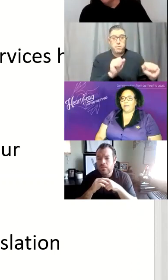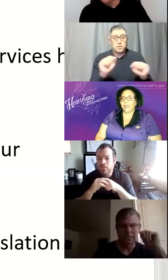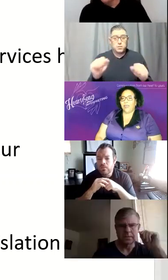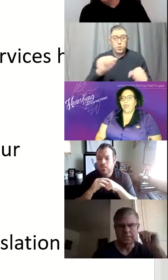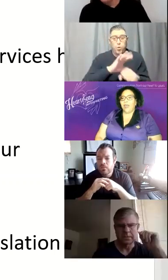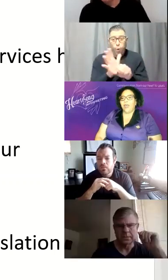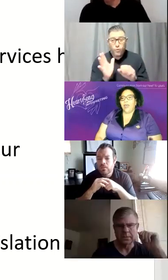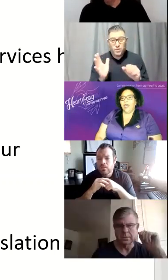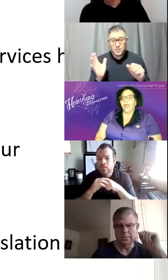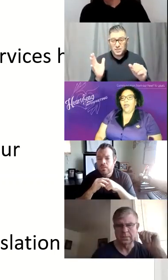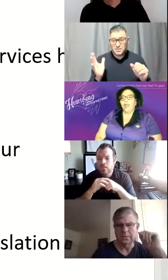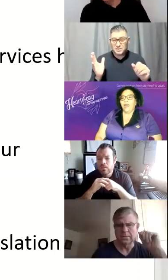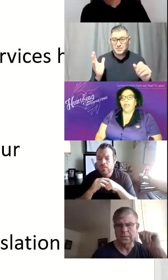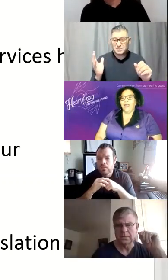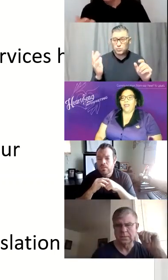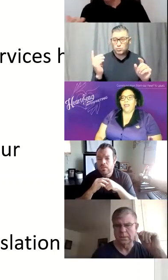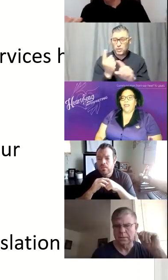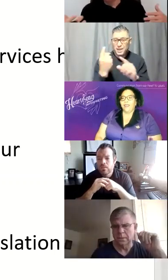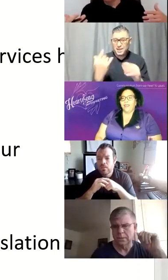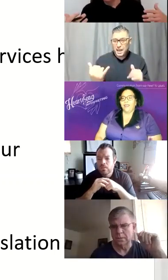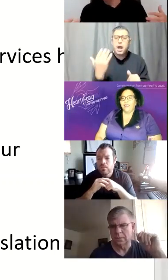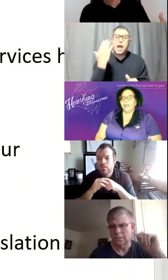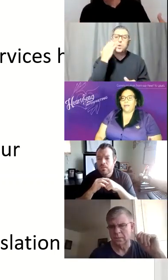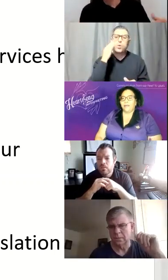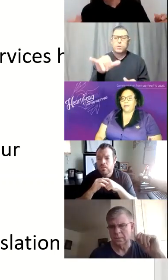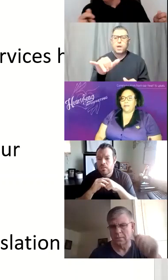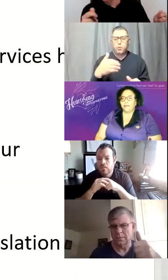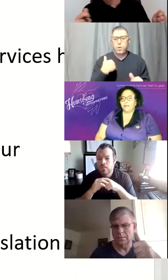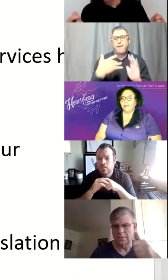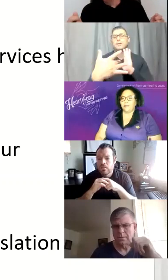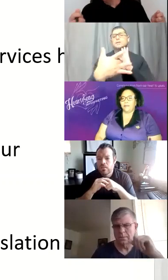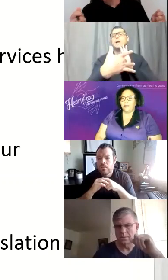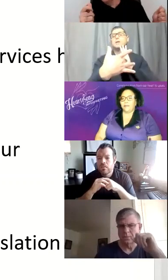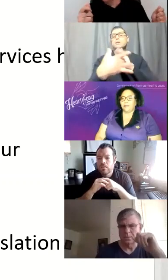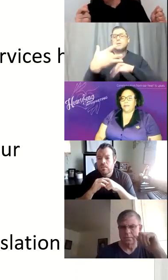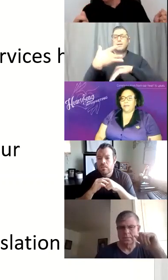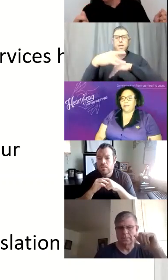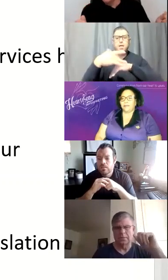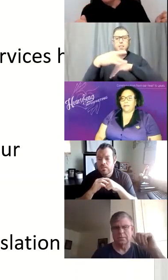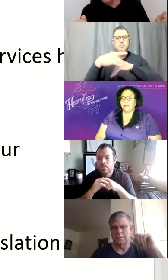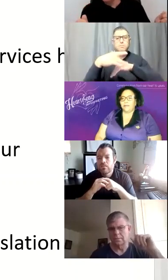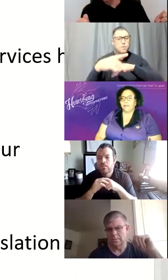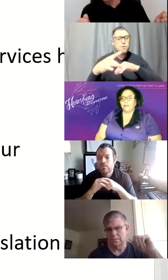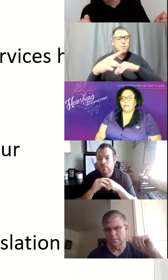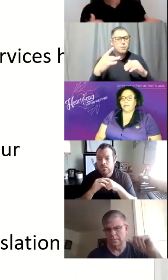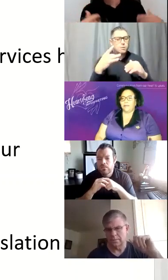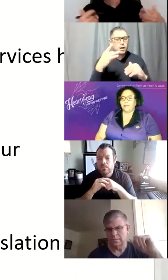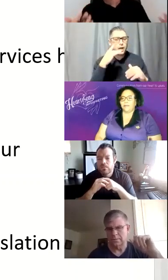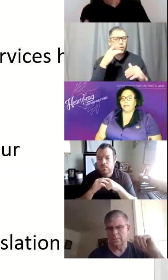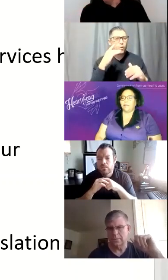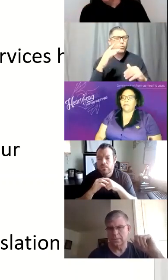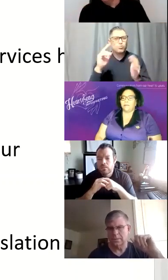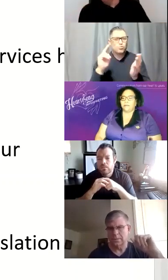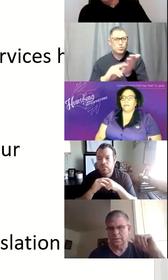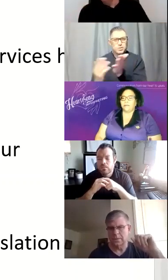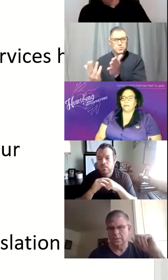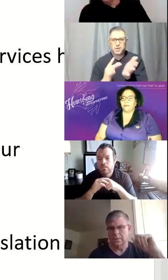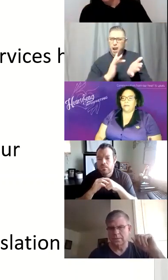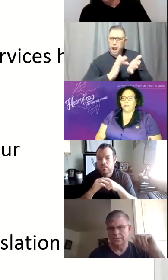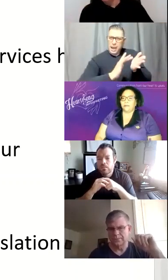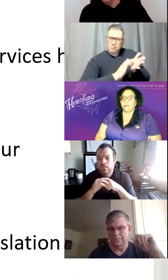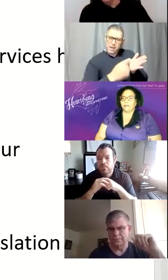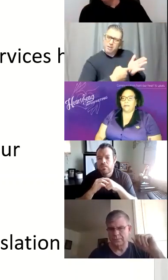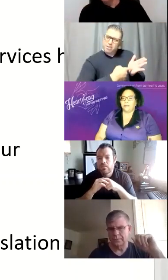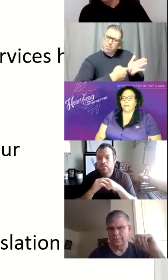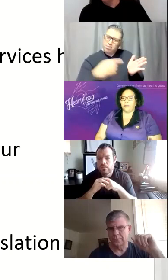conditions. I'm aware that we do have, technology where the nurse can wheel in an iPad or something, and that from